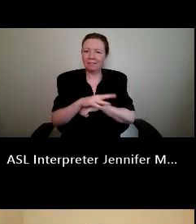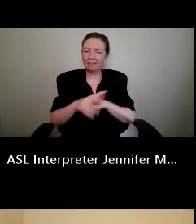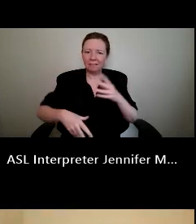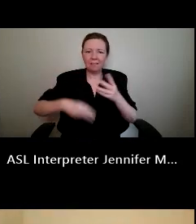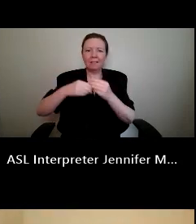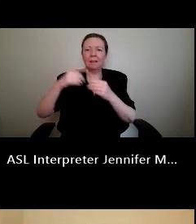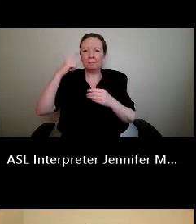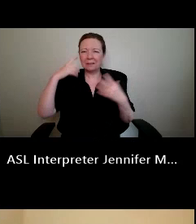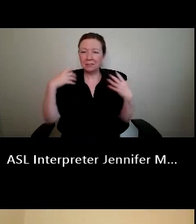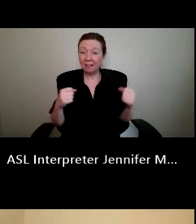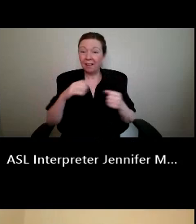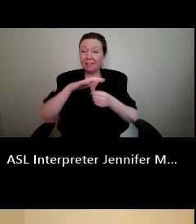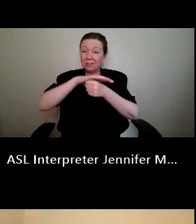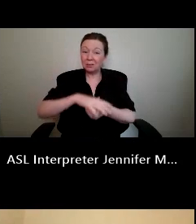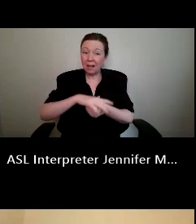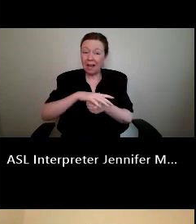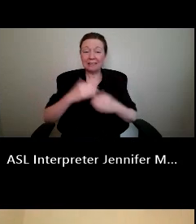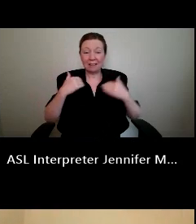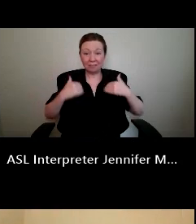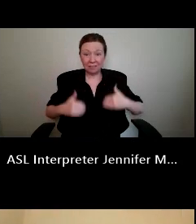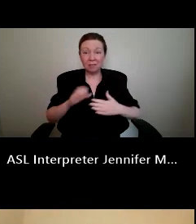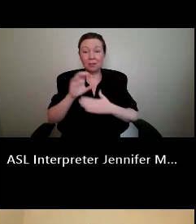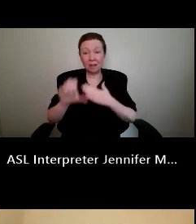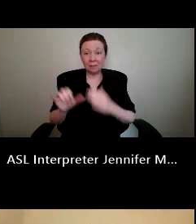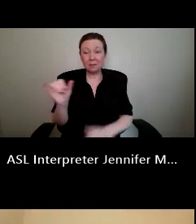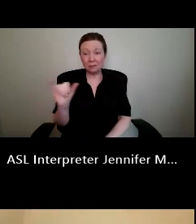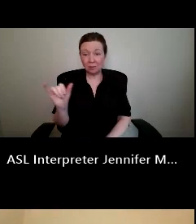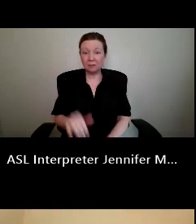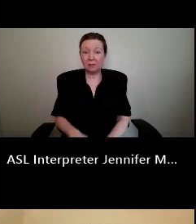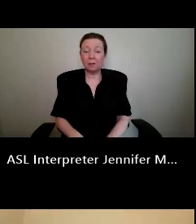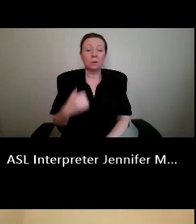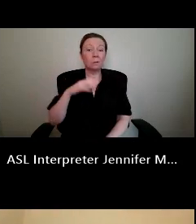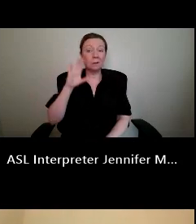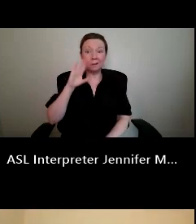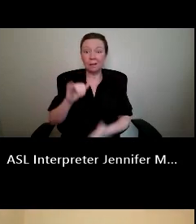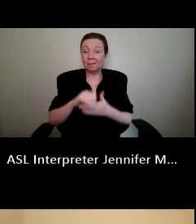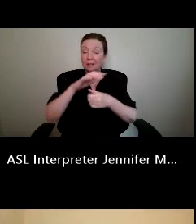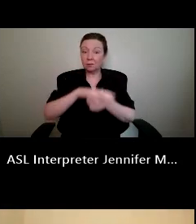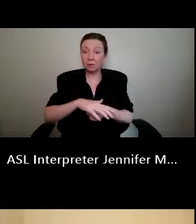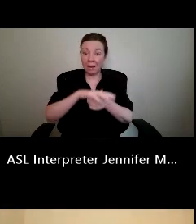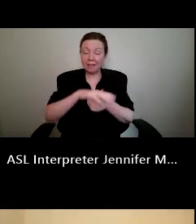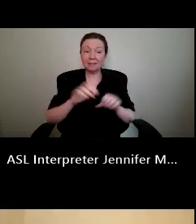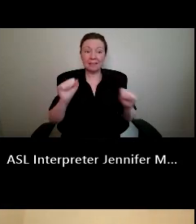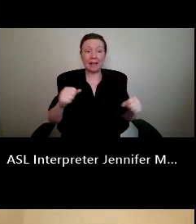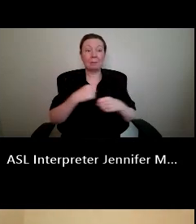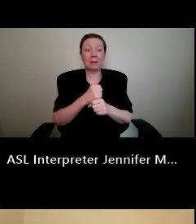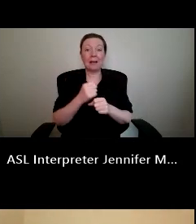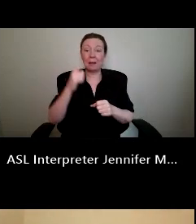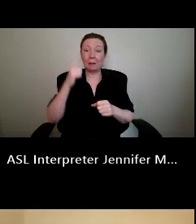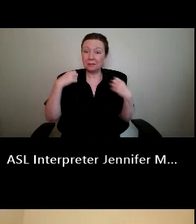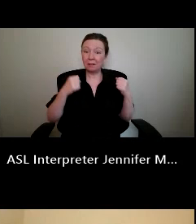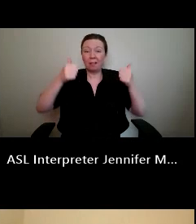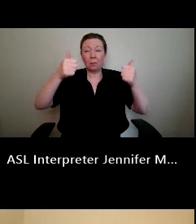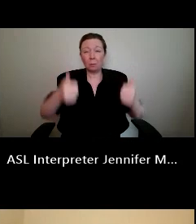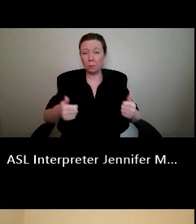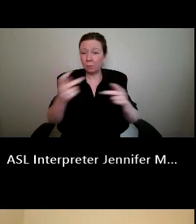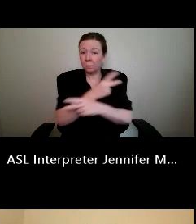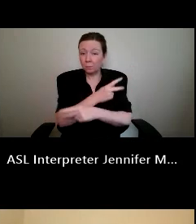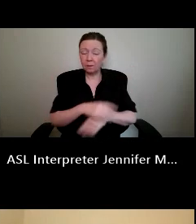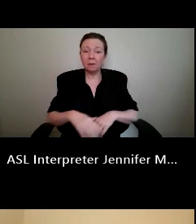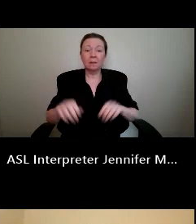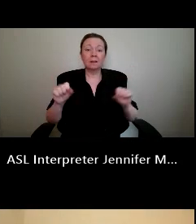mental health stresses and physical consequences to a person's life. We know that stress can worsen mental health conditions and can also